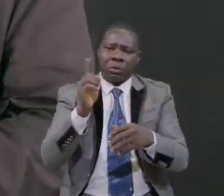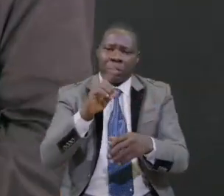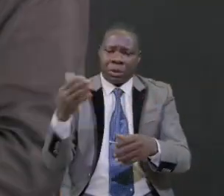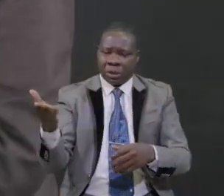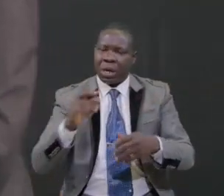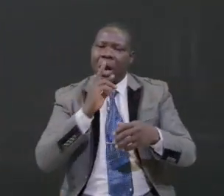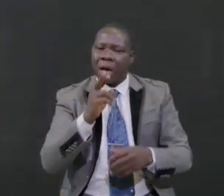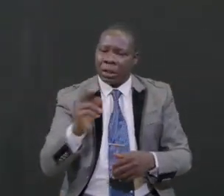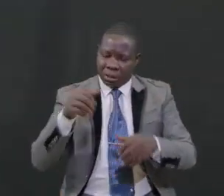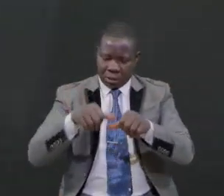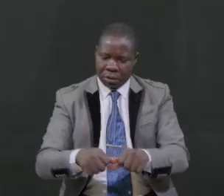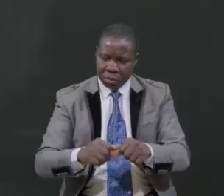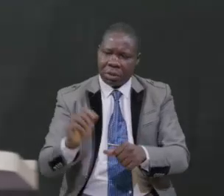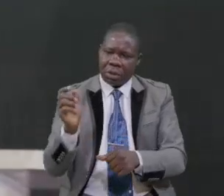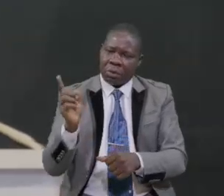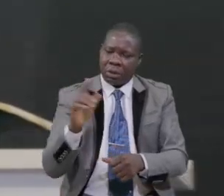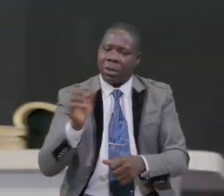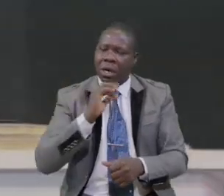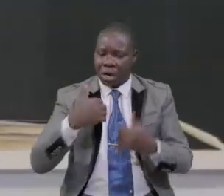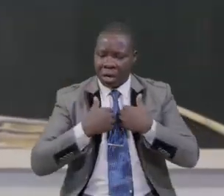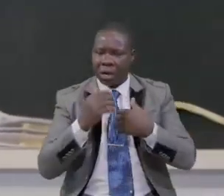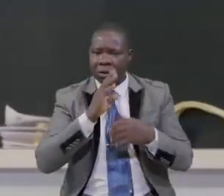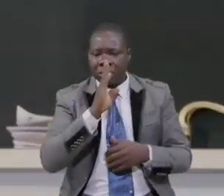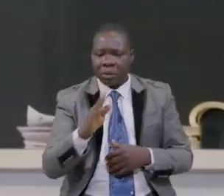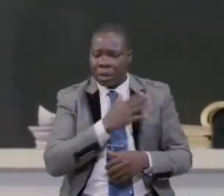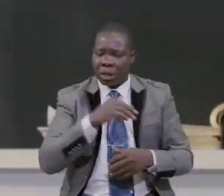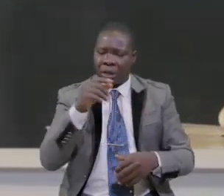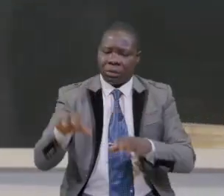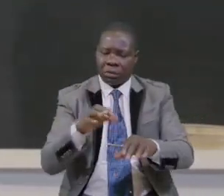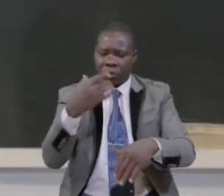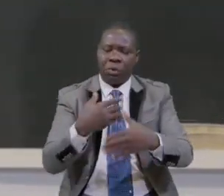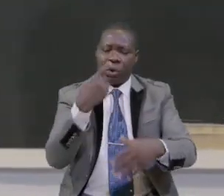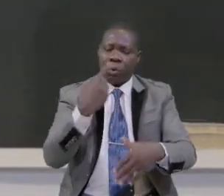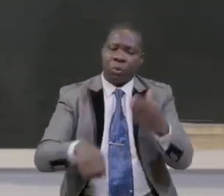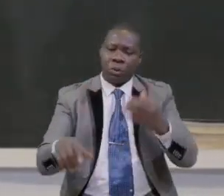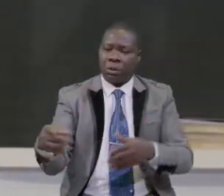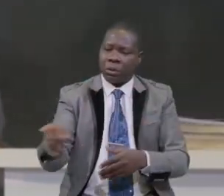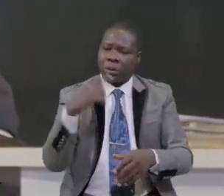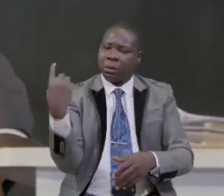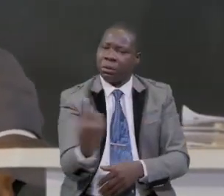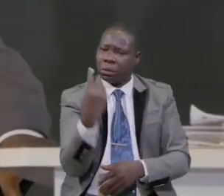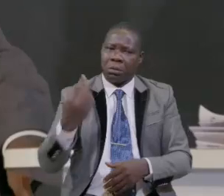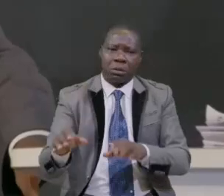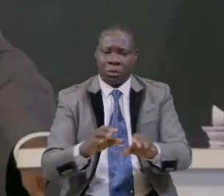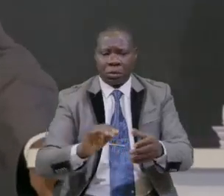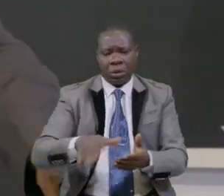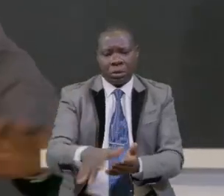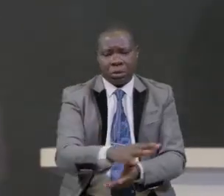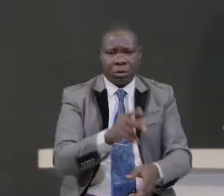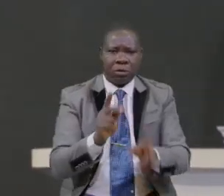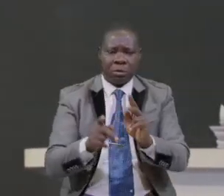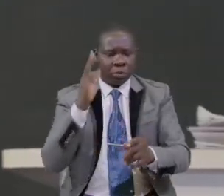have been, and they do what they have always done. Those people will stay at